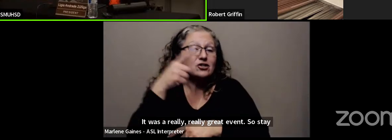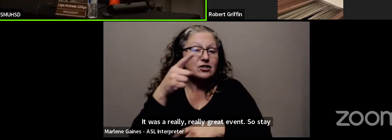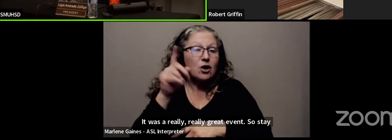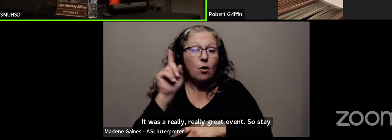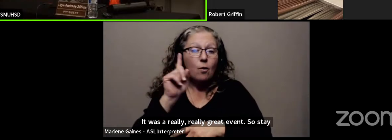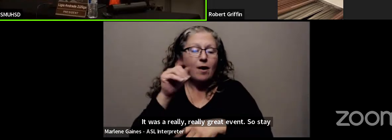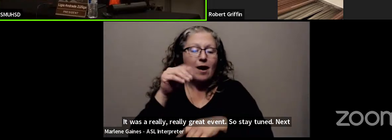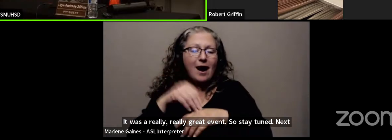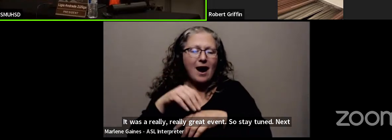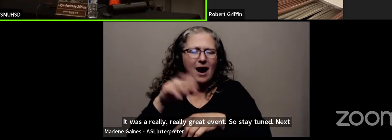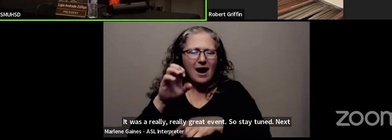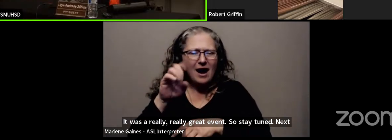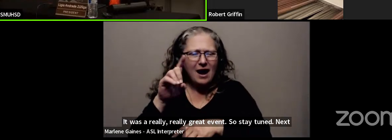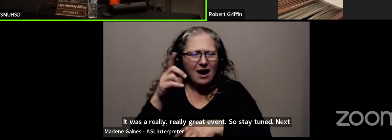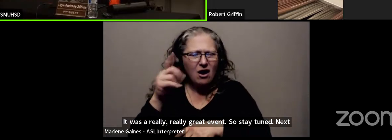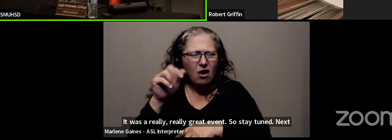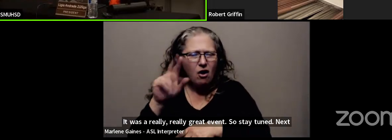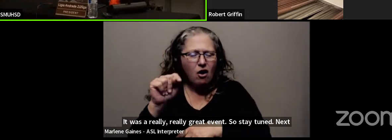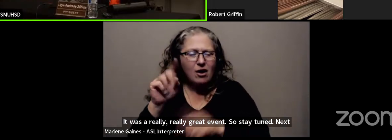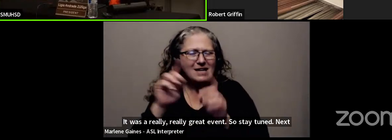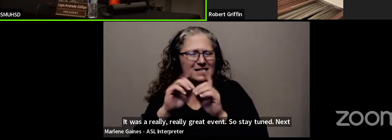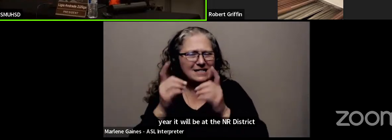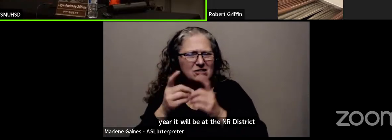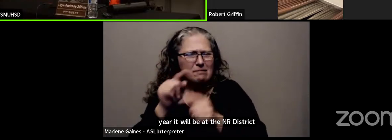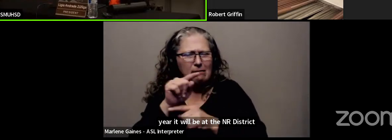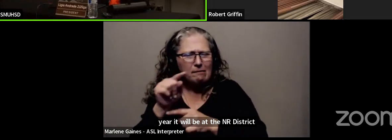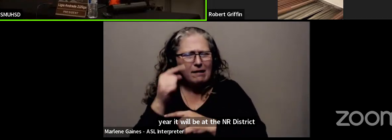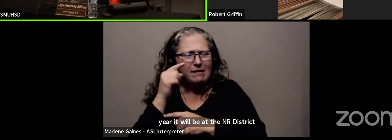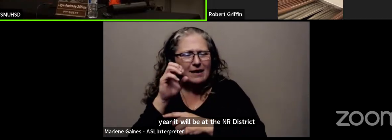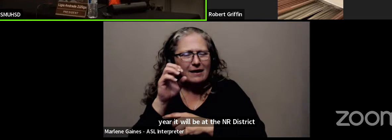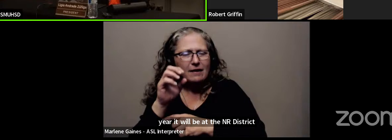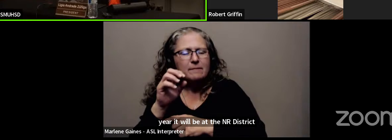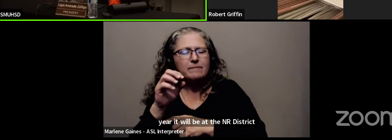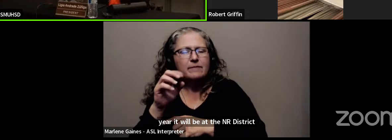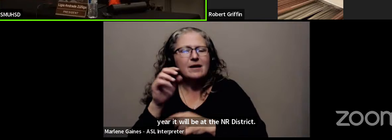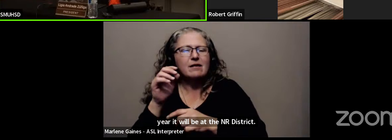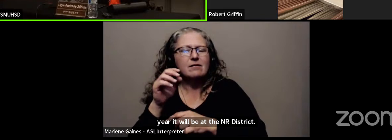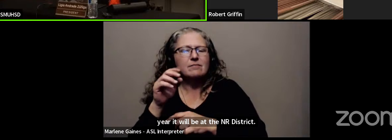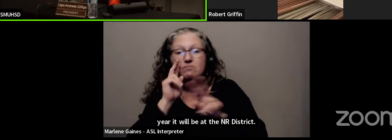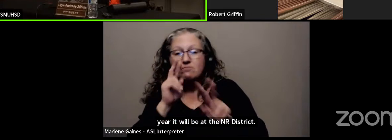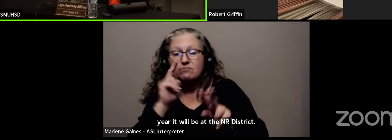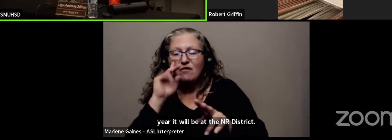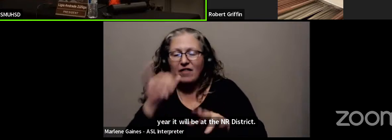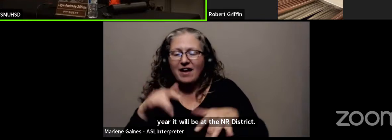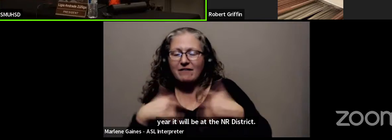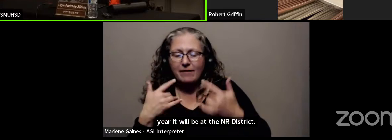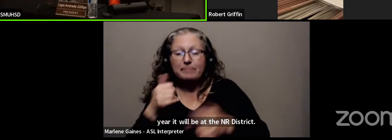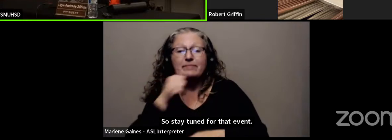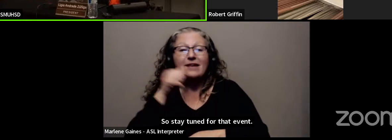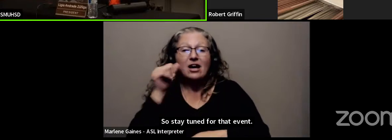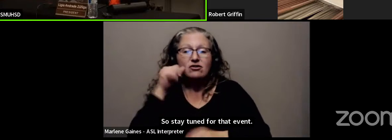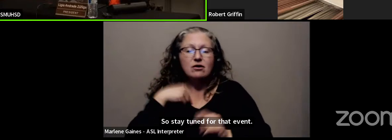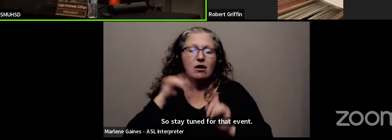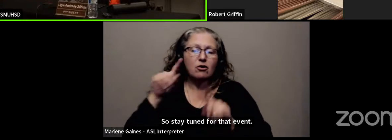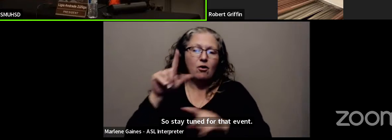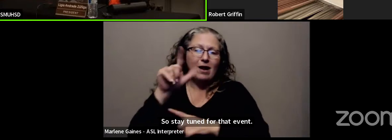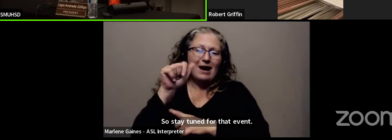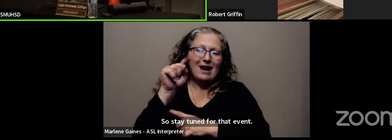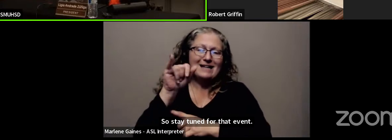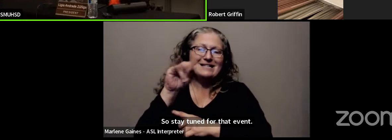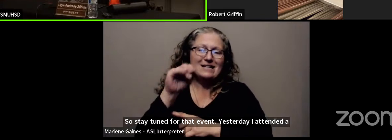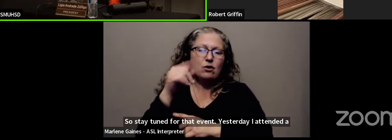in our district. So stay tuned for that event. Yesterday, I attended a Latinos for